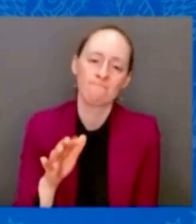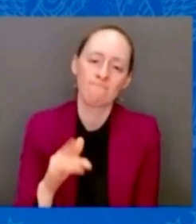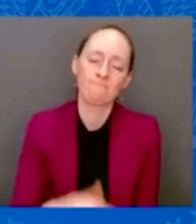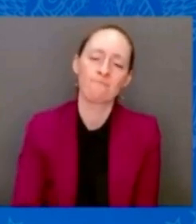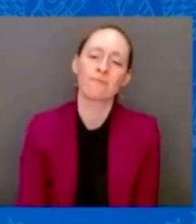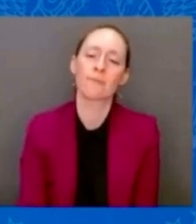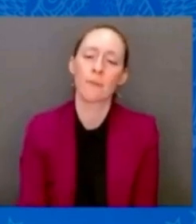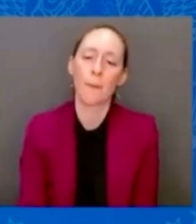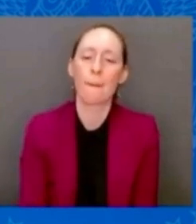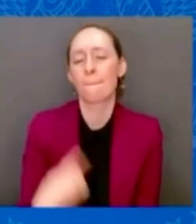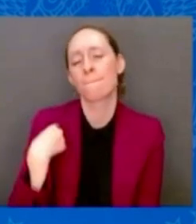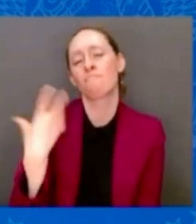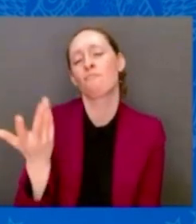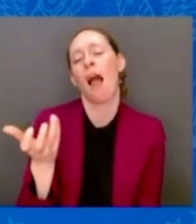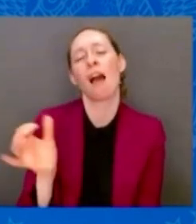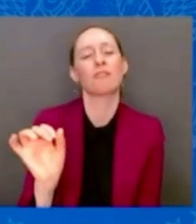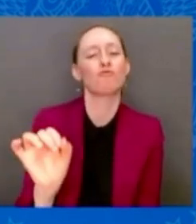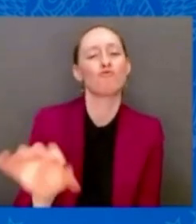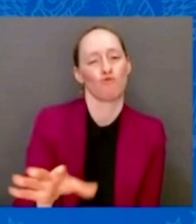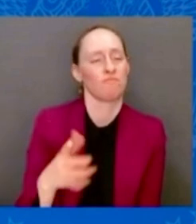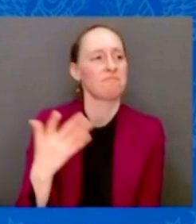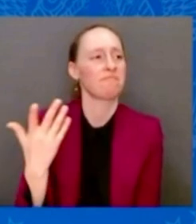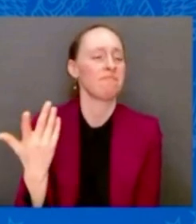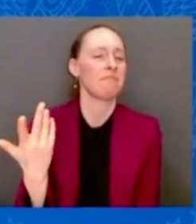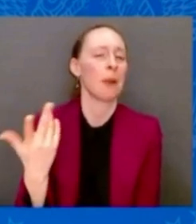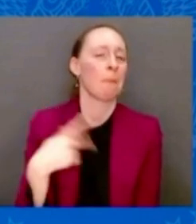an insignia of the